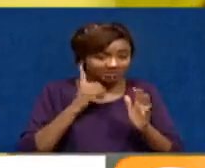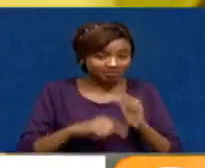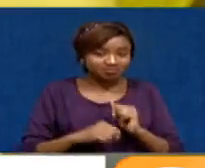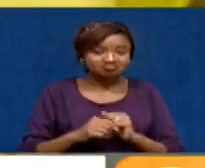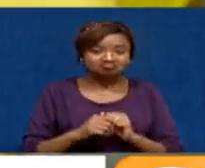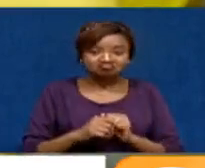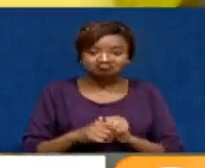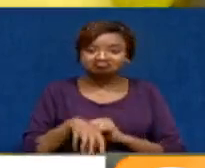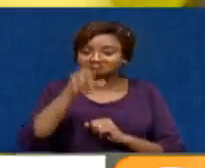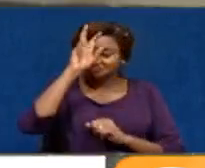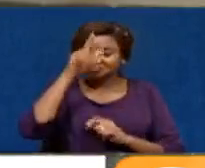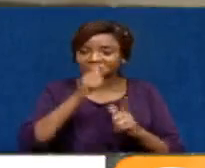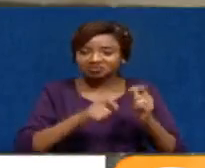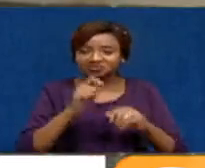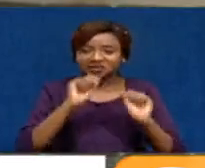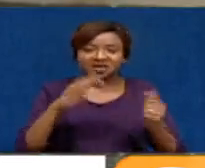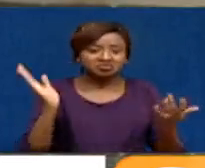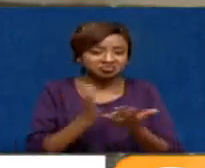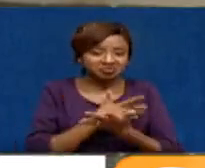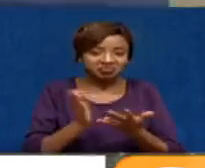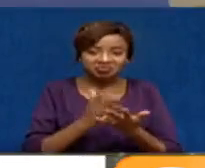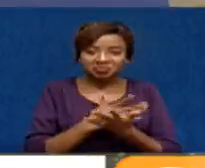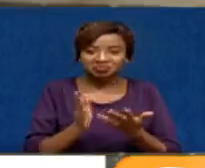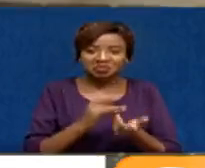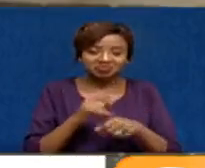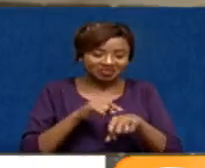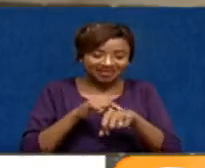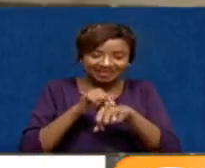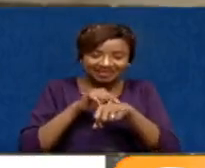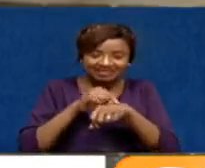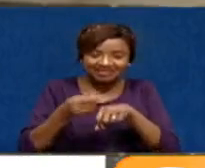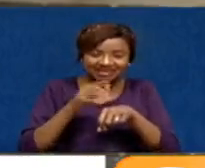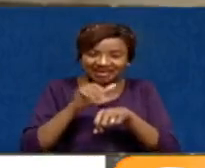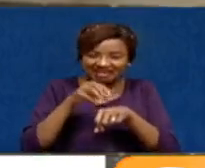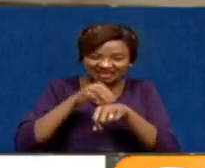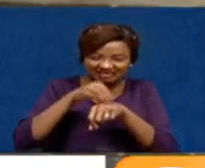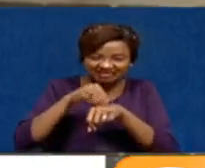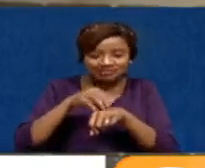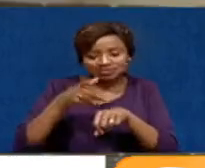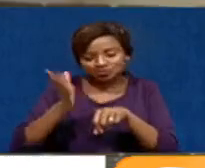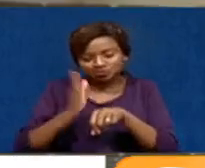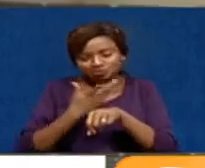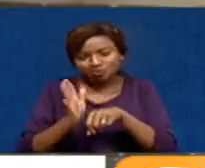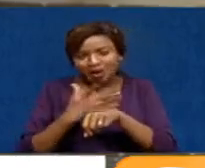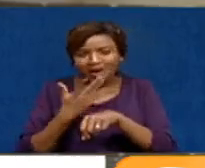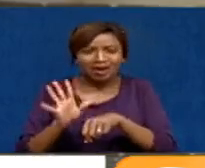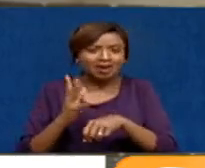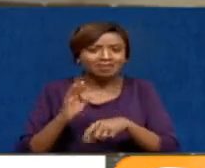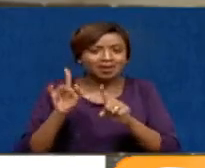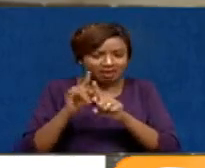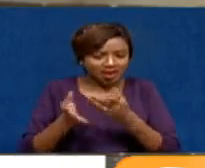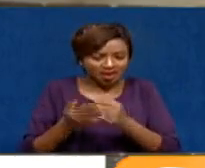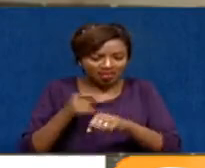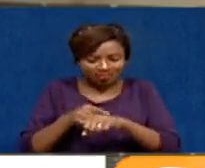is very good for the skin. It is able to wash away the dead skin from the skin, and it is able to now encourage the skin to